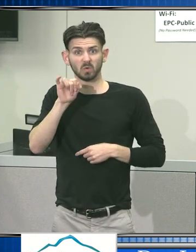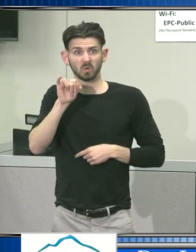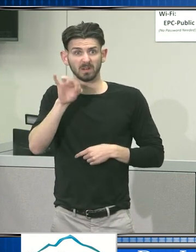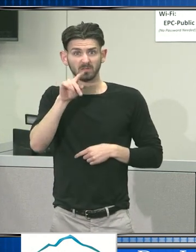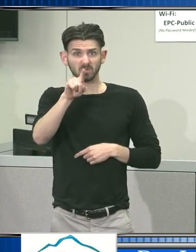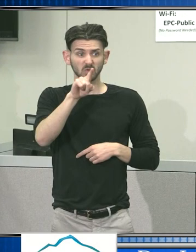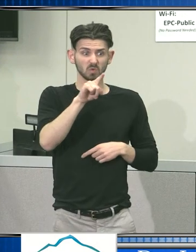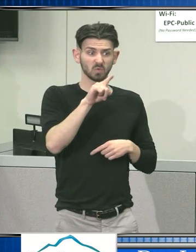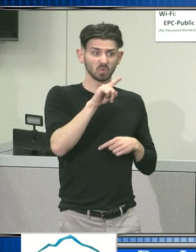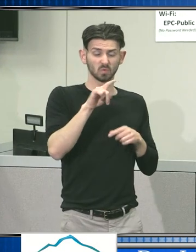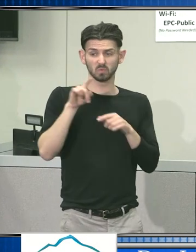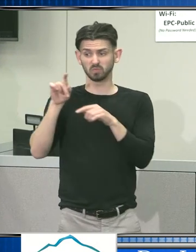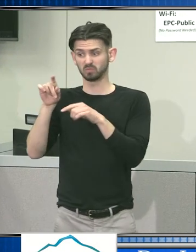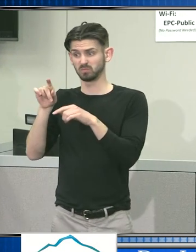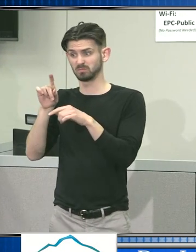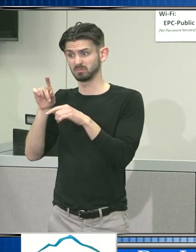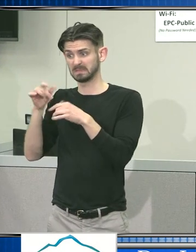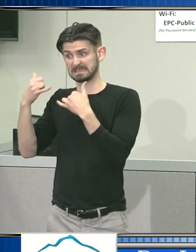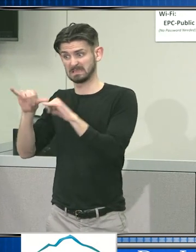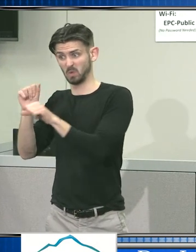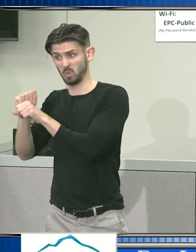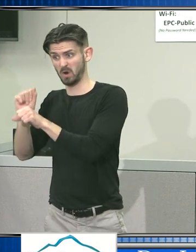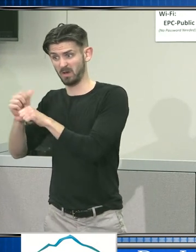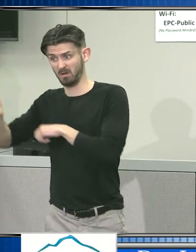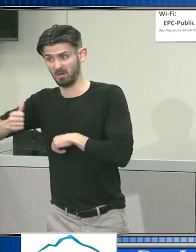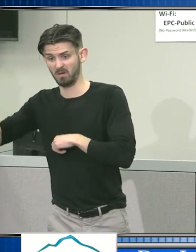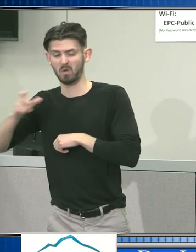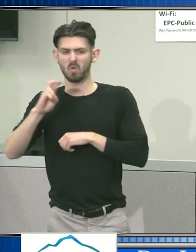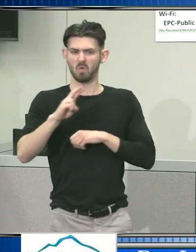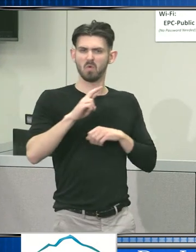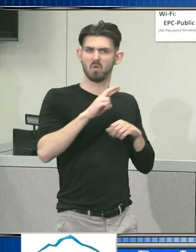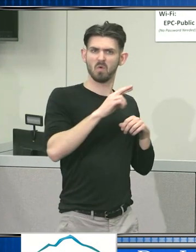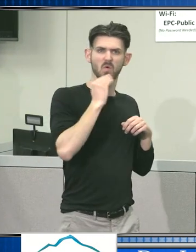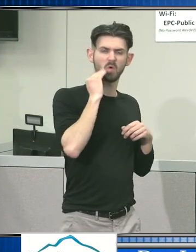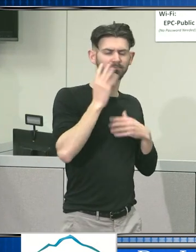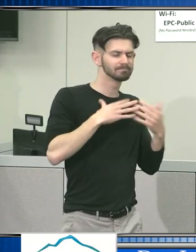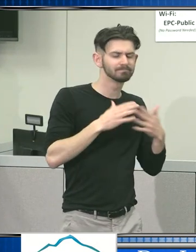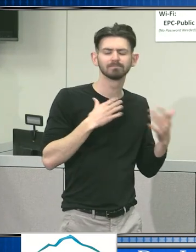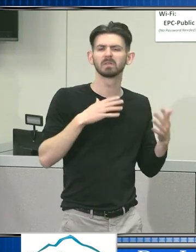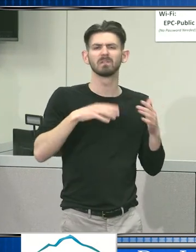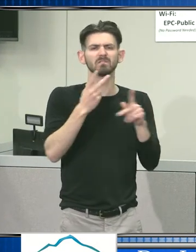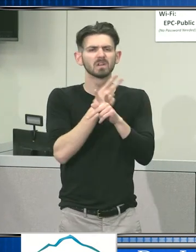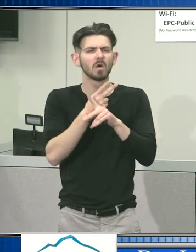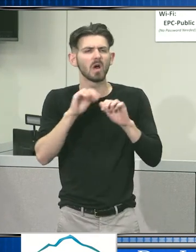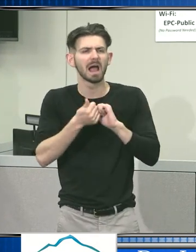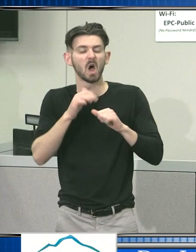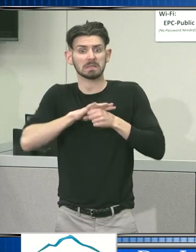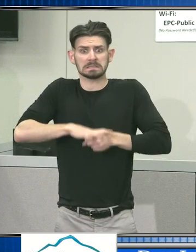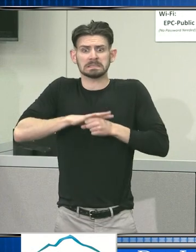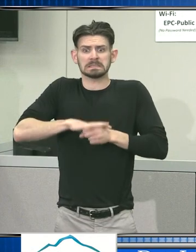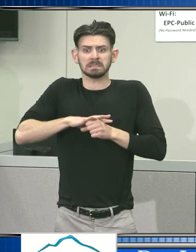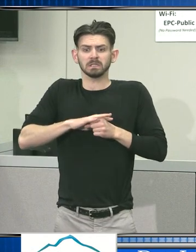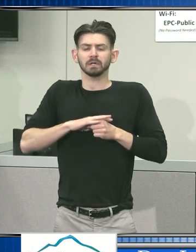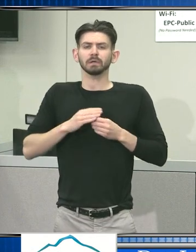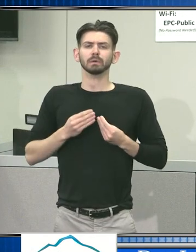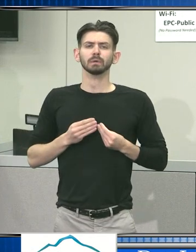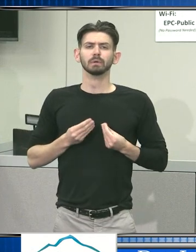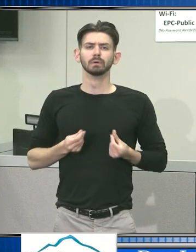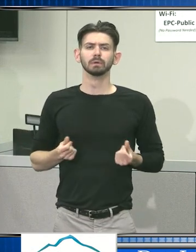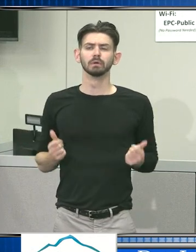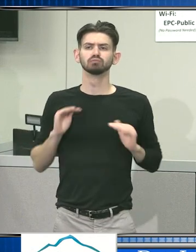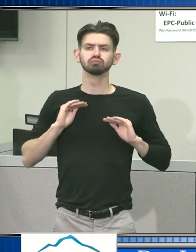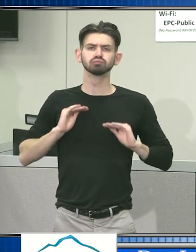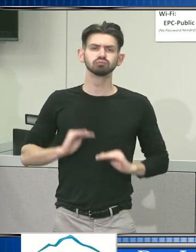into those areas where you can exercise. Find a way to physically release that stress. There's lots of options out there, including